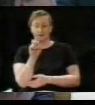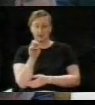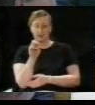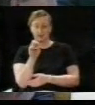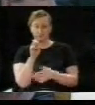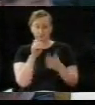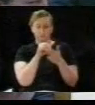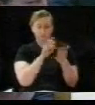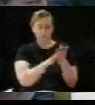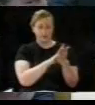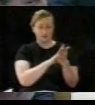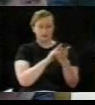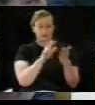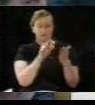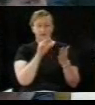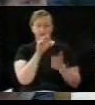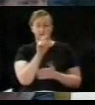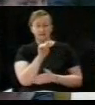Murphy, TCA